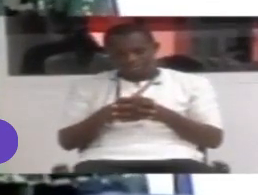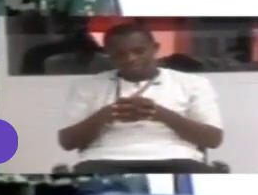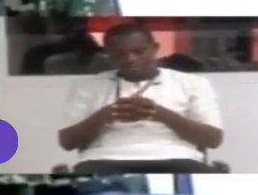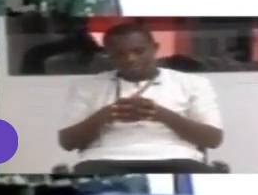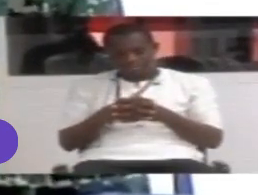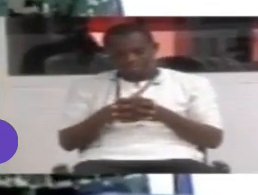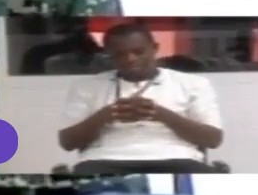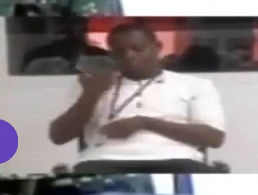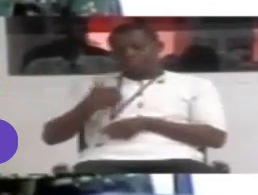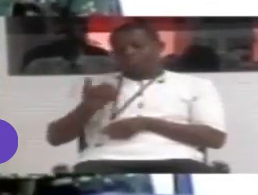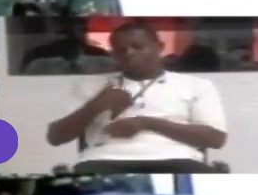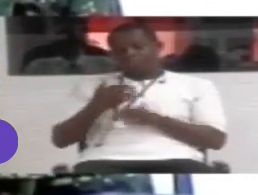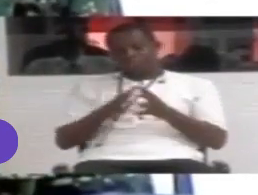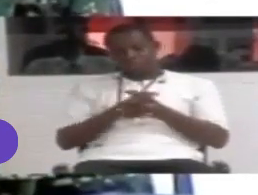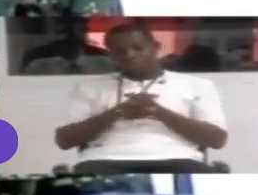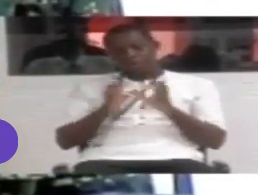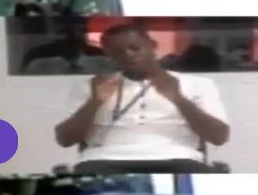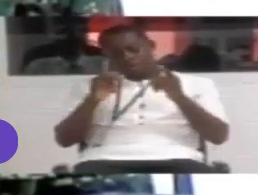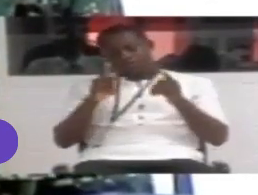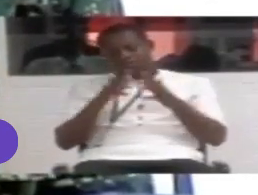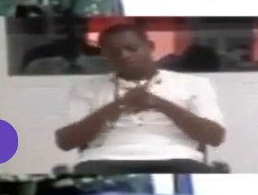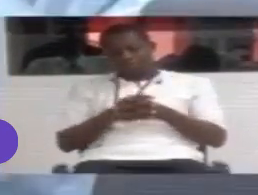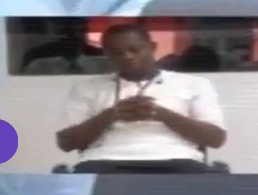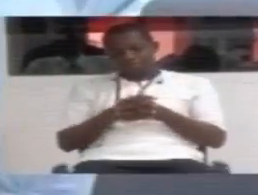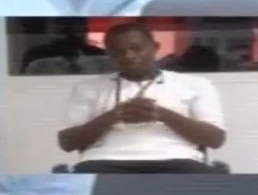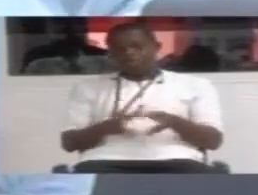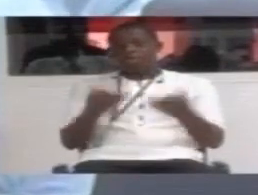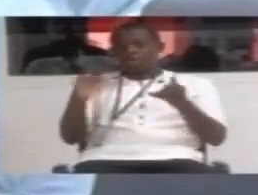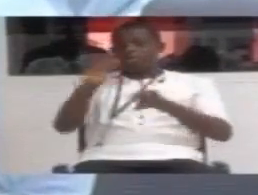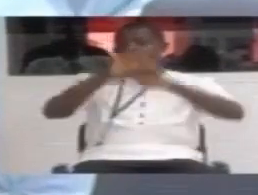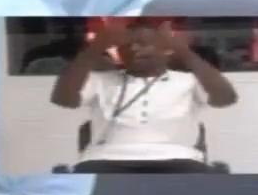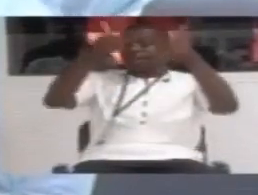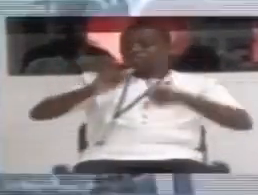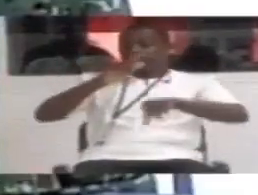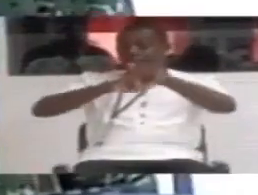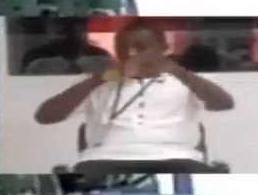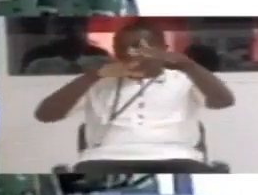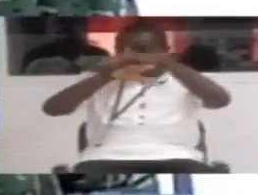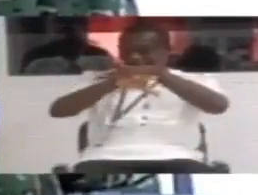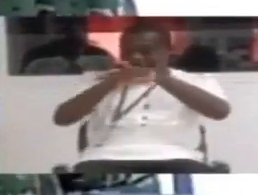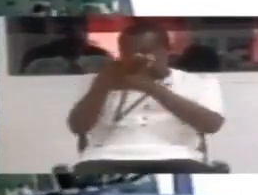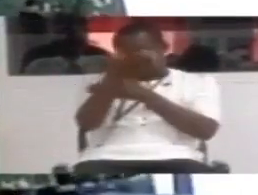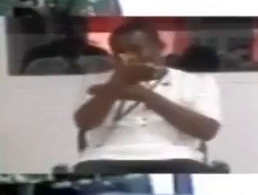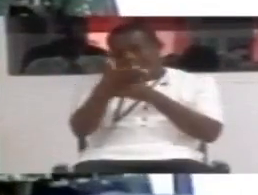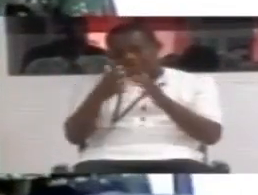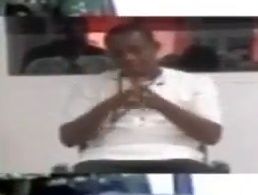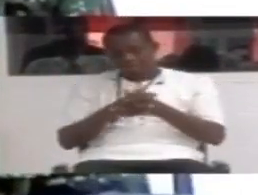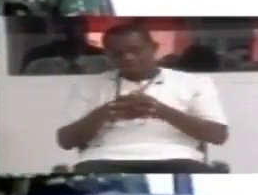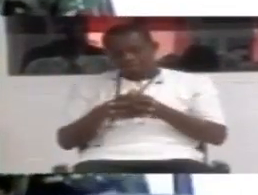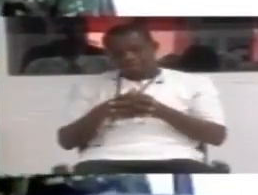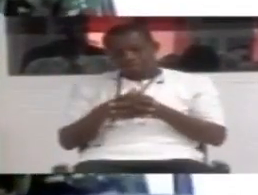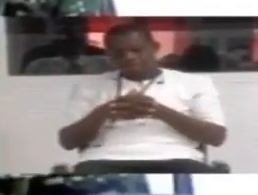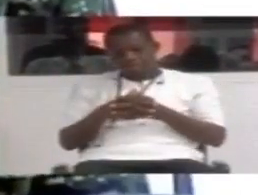surprising. Okay, and what happened when you went in there? Buñ duggé mile bi ngeen duggé lana fa